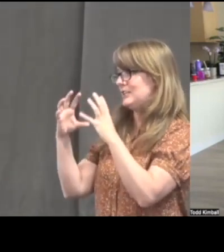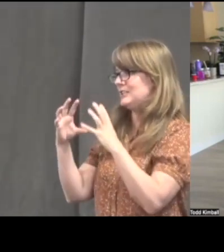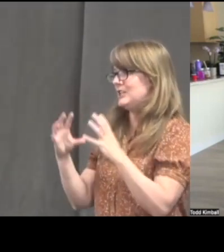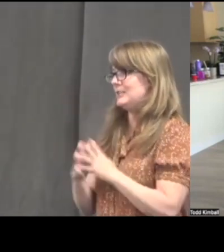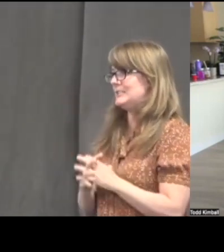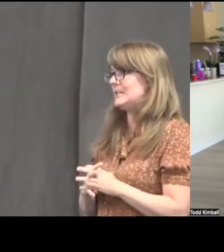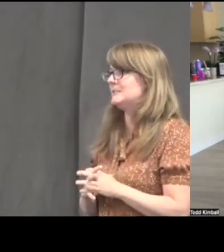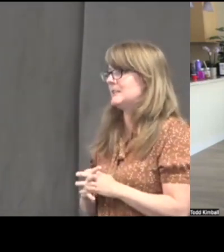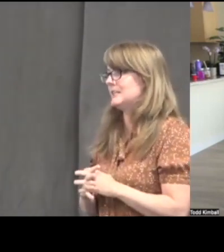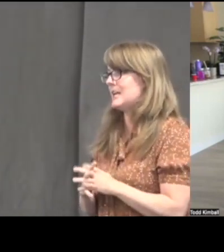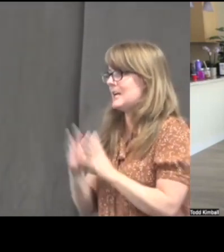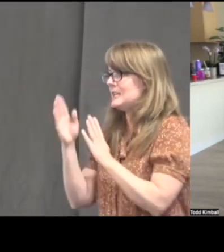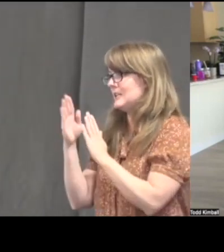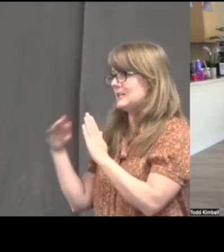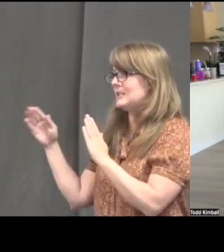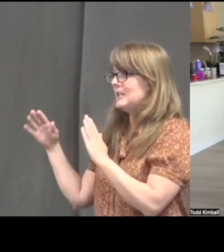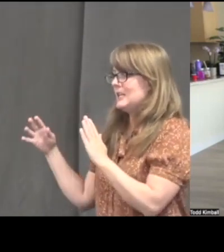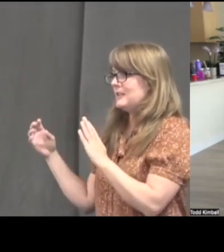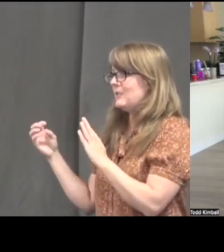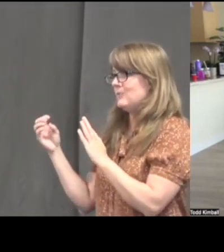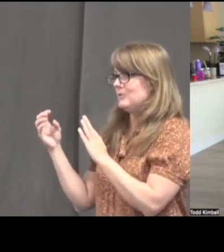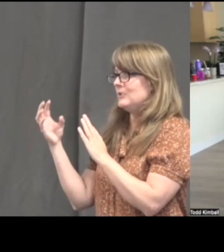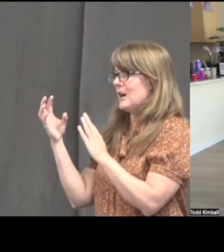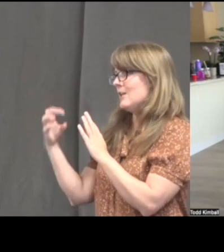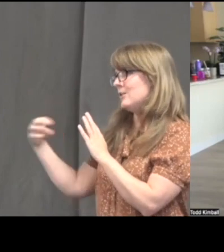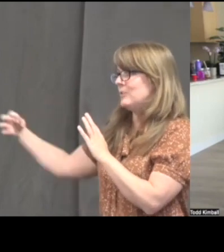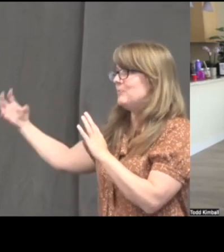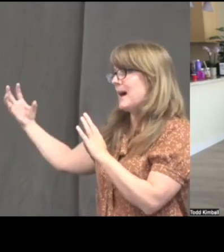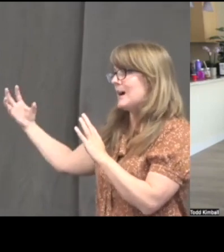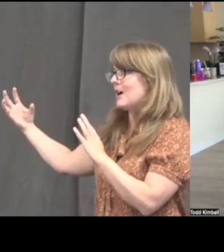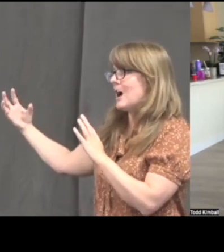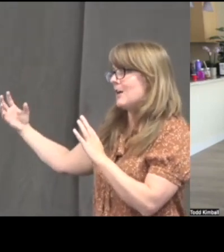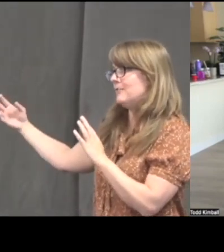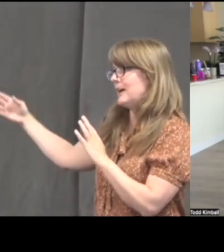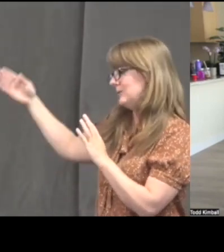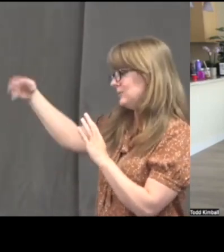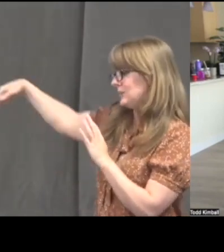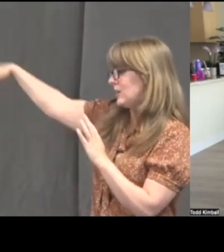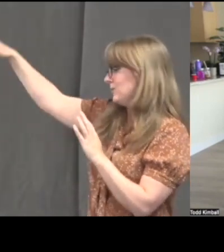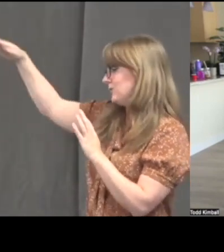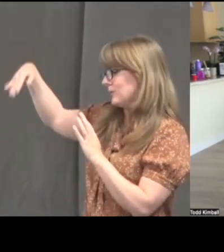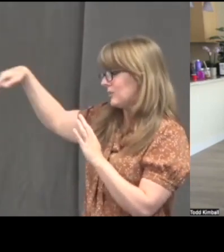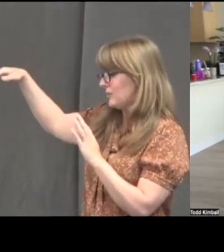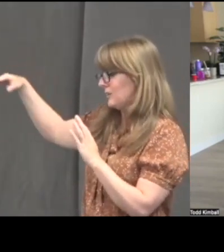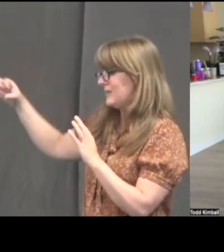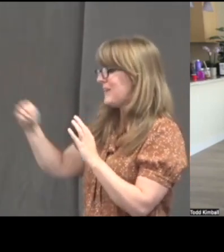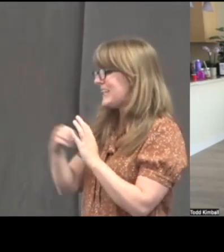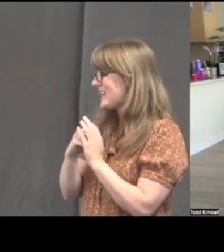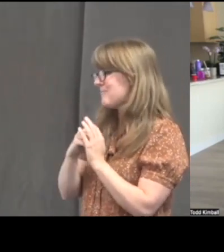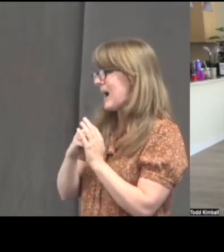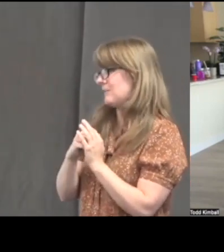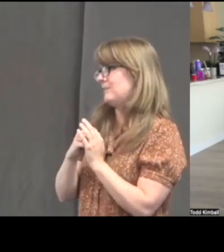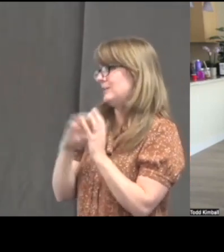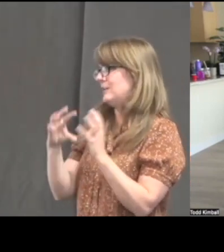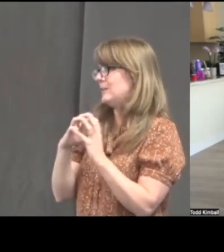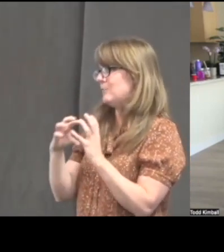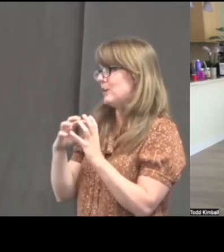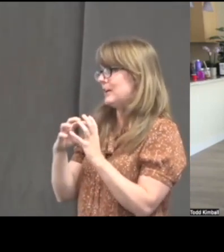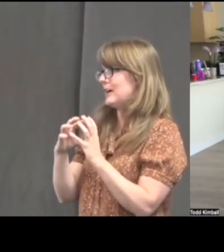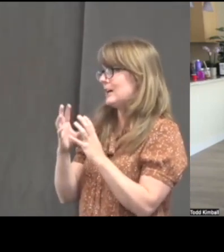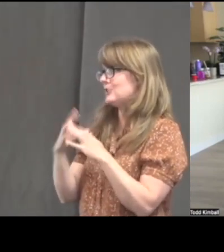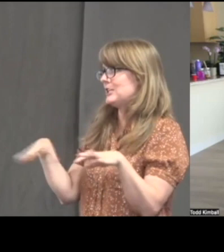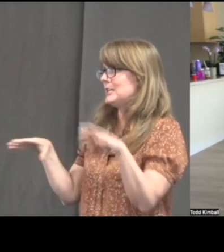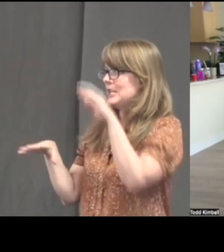really, intense at the gate, and then the other one would back off and usually go circle and may come back for a little bit